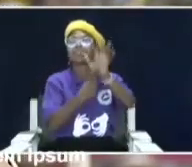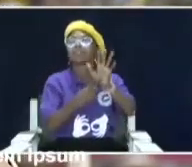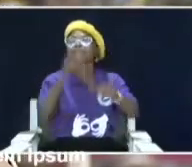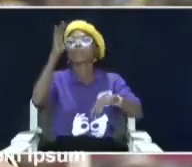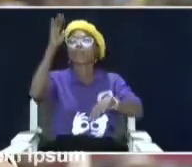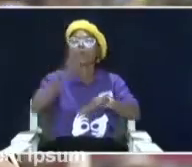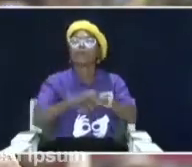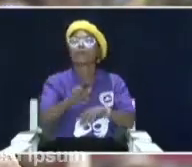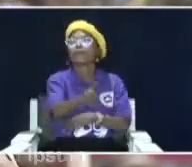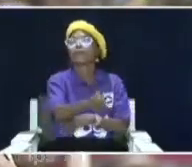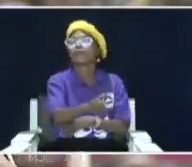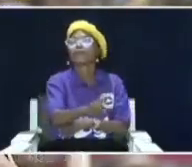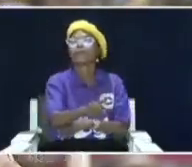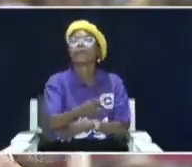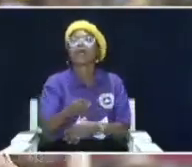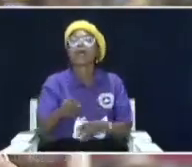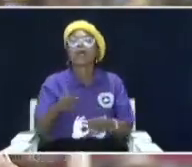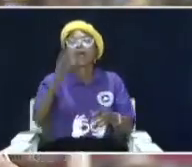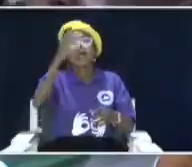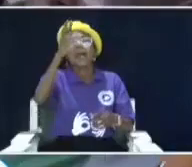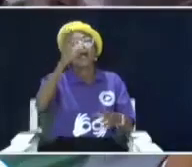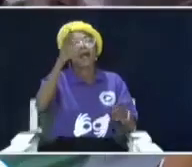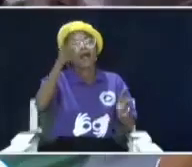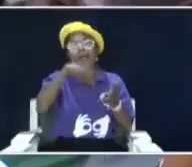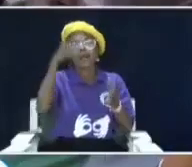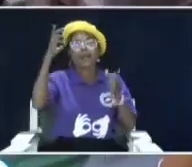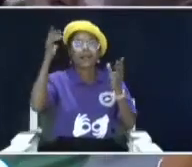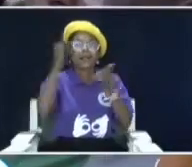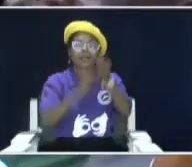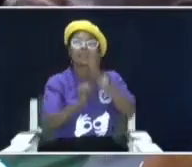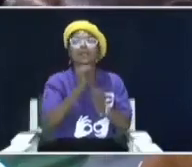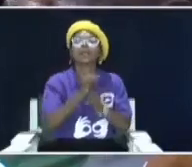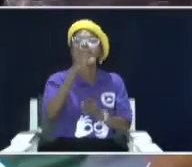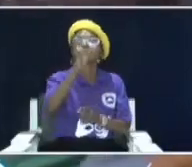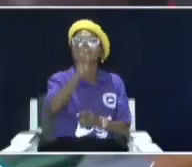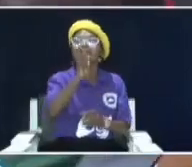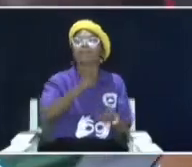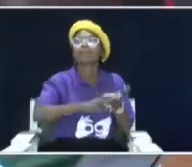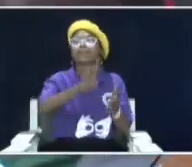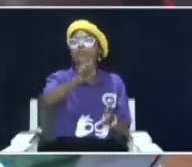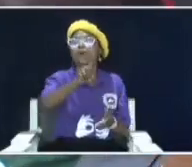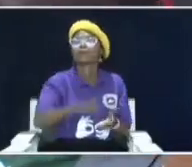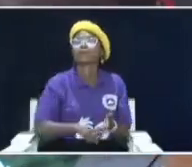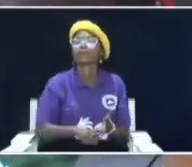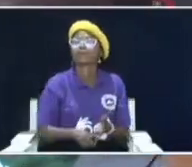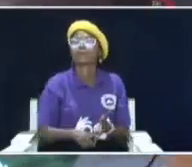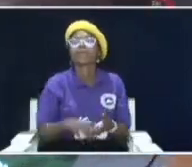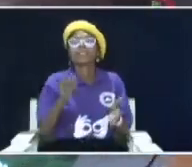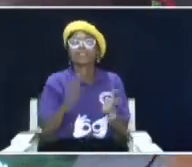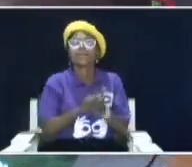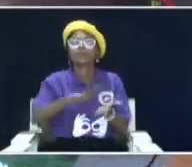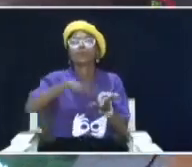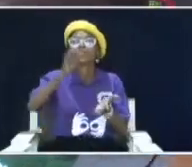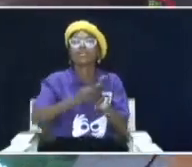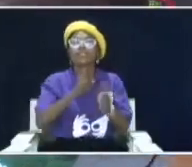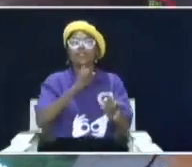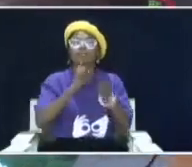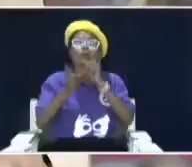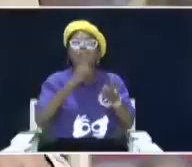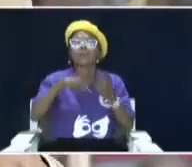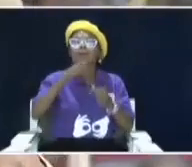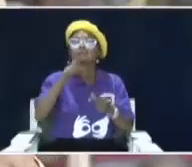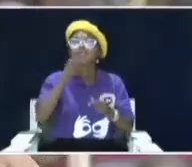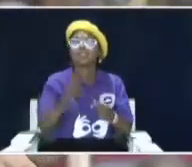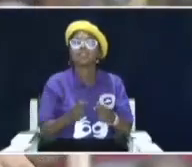upon you. Isaiah 60 and verse 1. And the Bible said that glory that they are talking about is a consuming